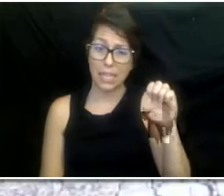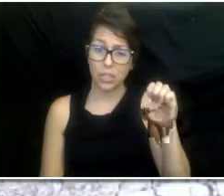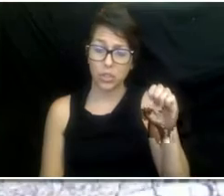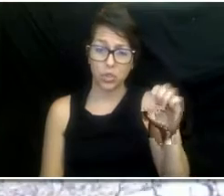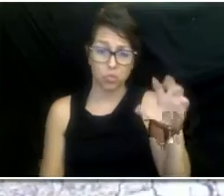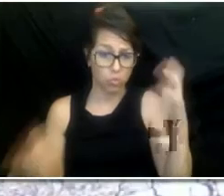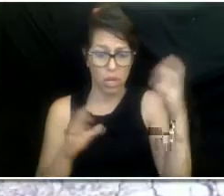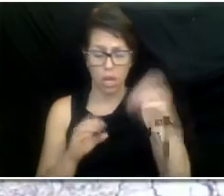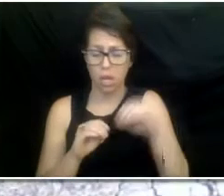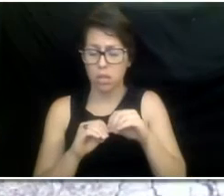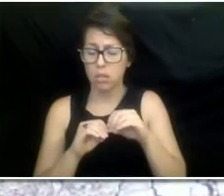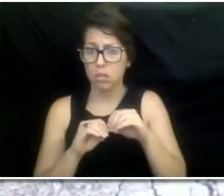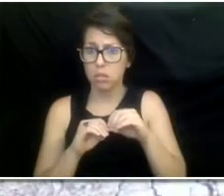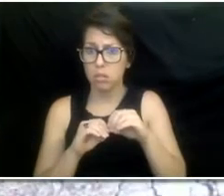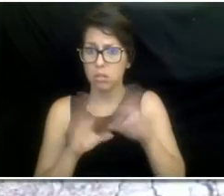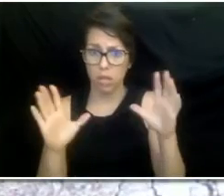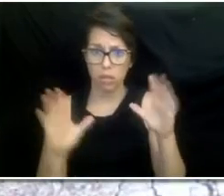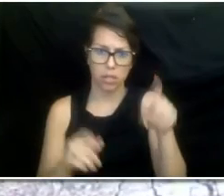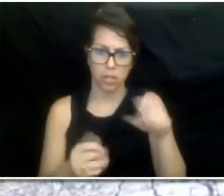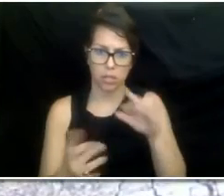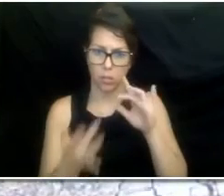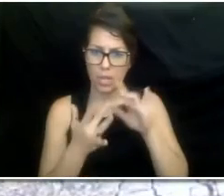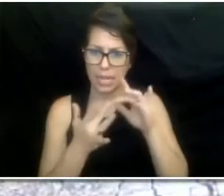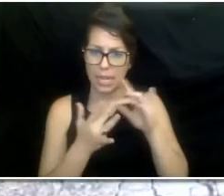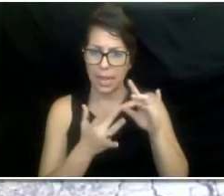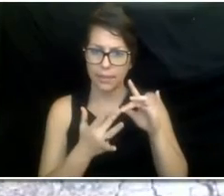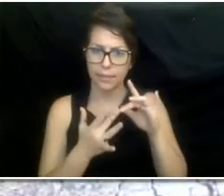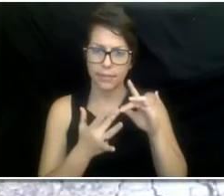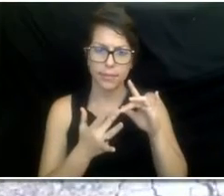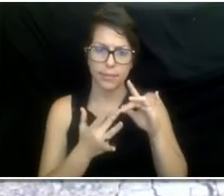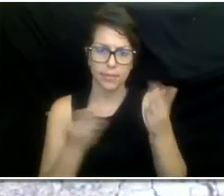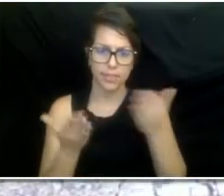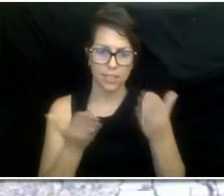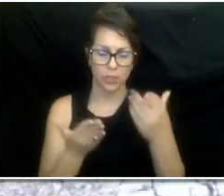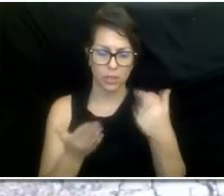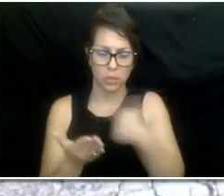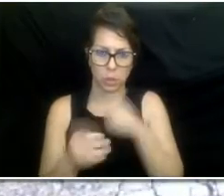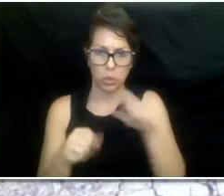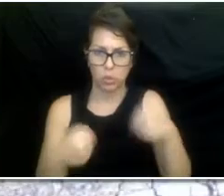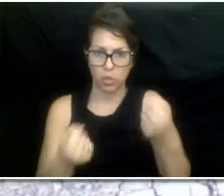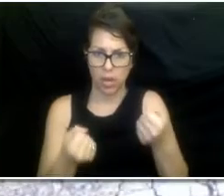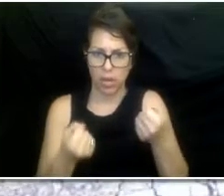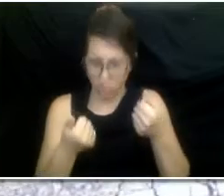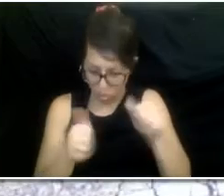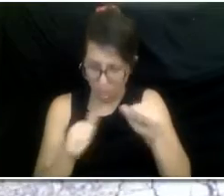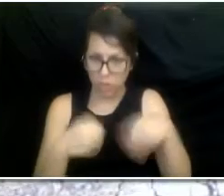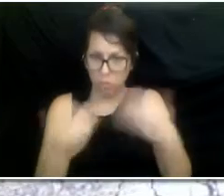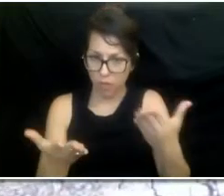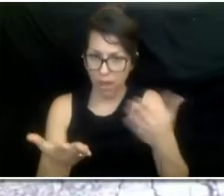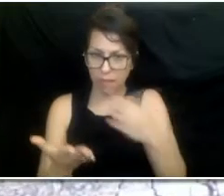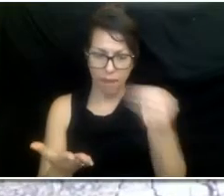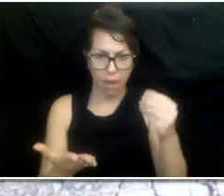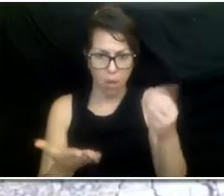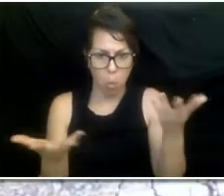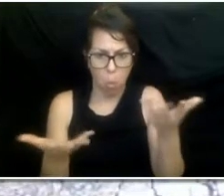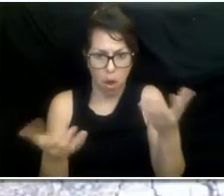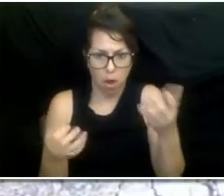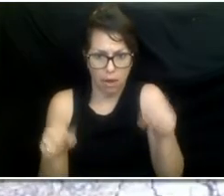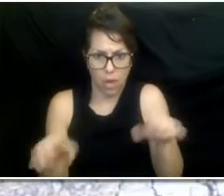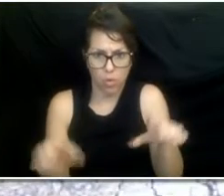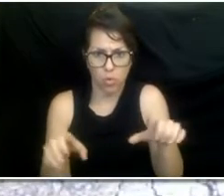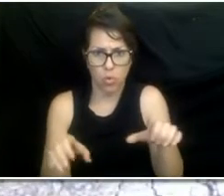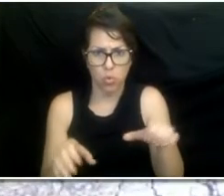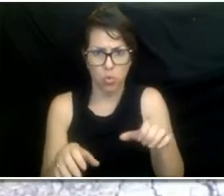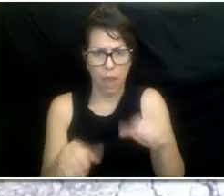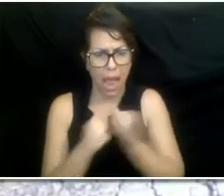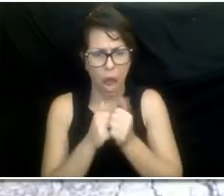to reach out to the agencies that hold that contract and and talk to them about what they're seeing and what and and what some